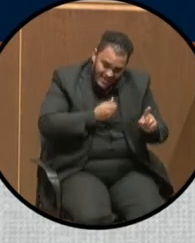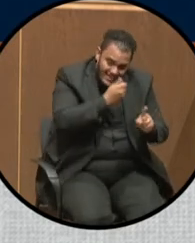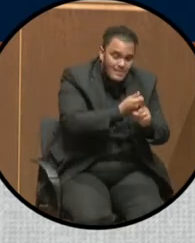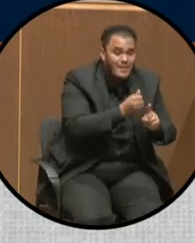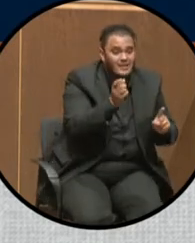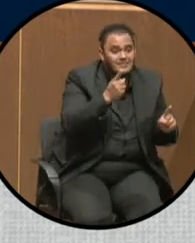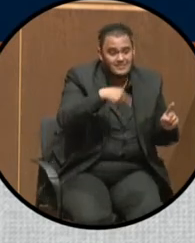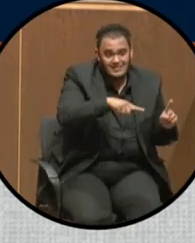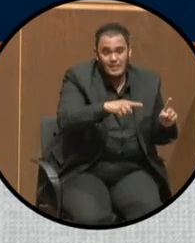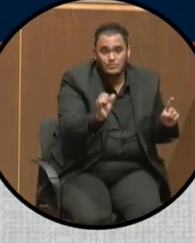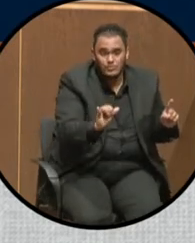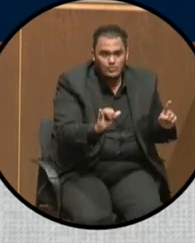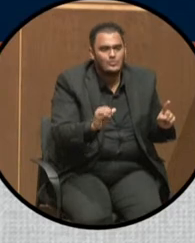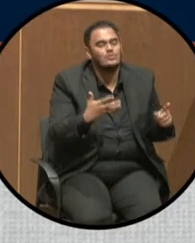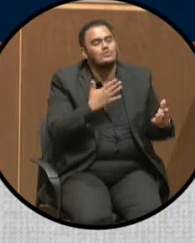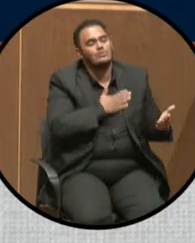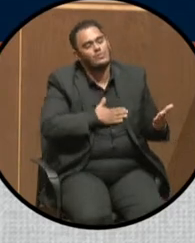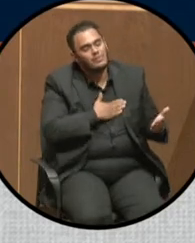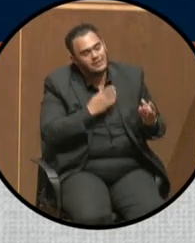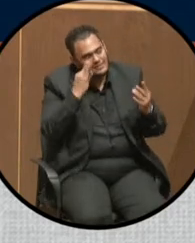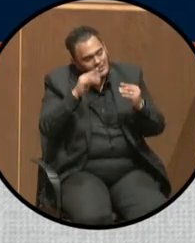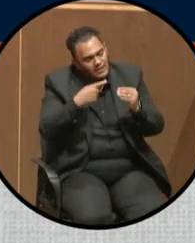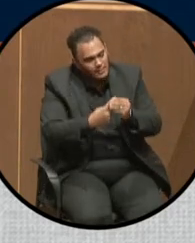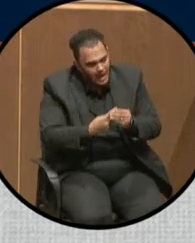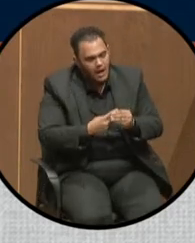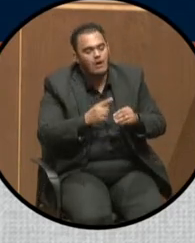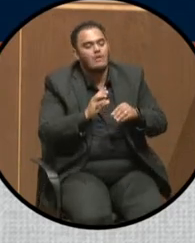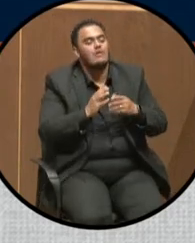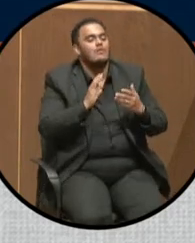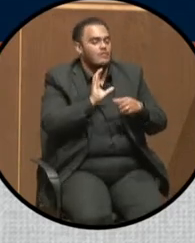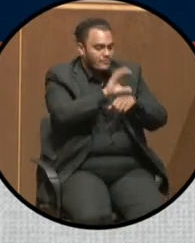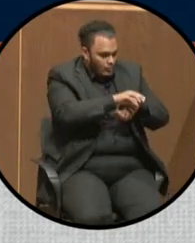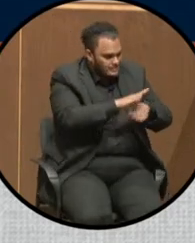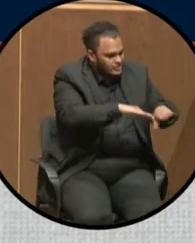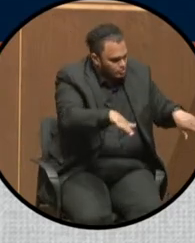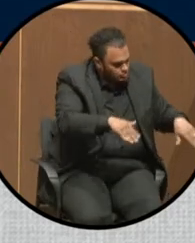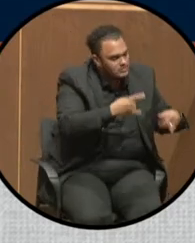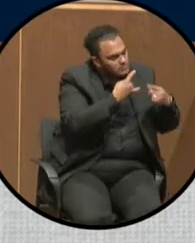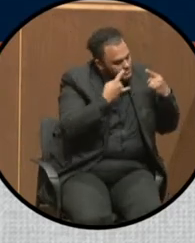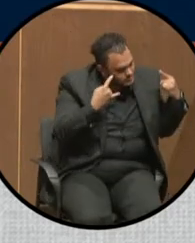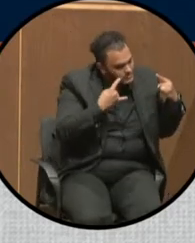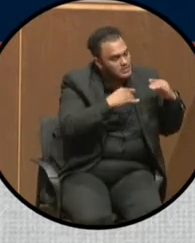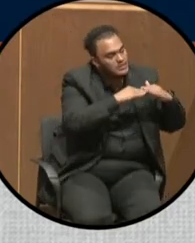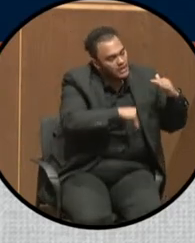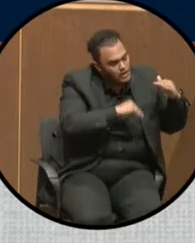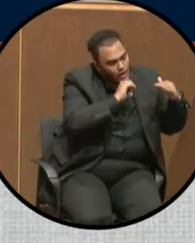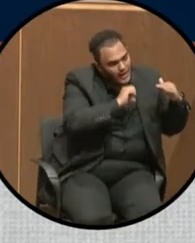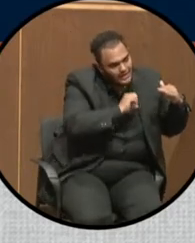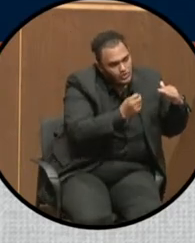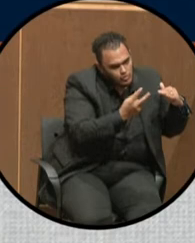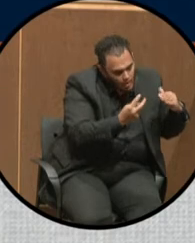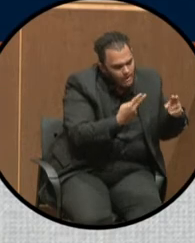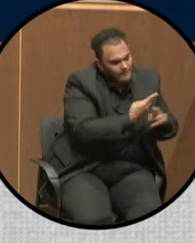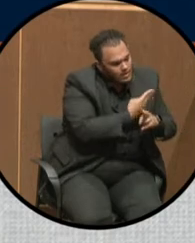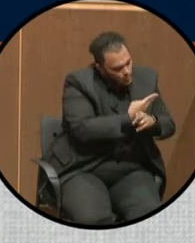school children who are not eligible for vaccines so that I can comfortably send my children back to school and so that I can care